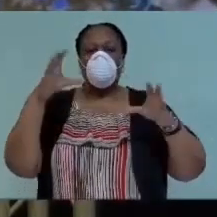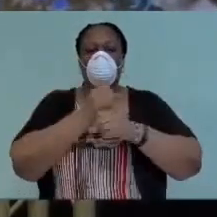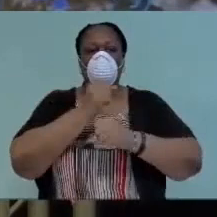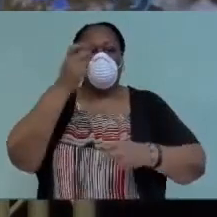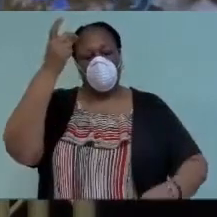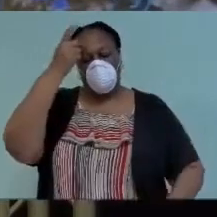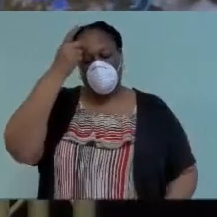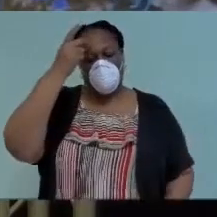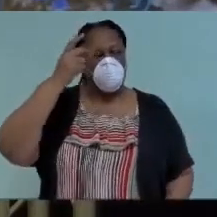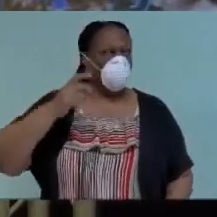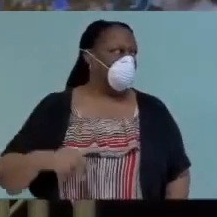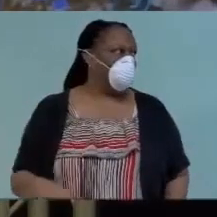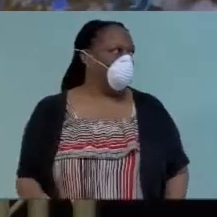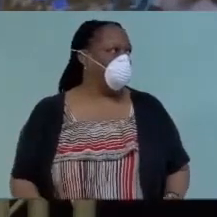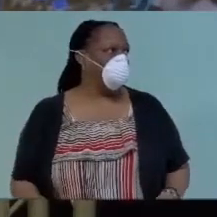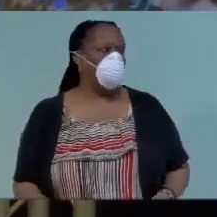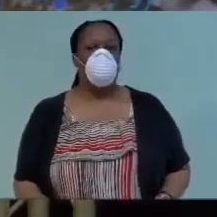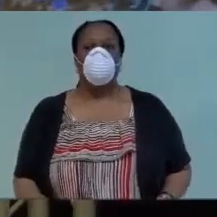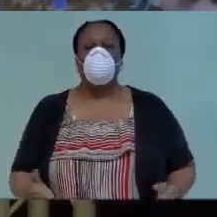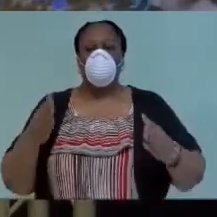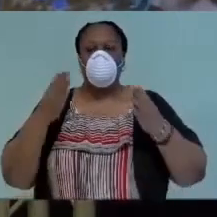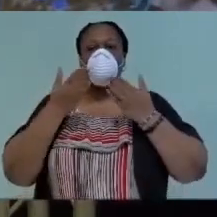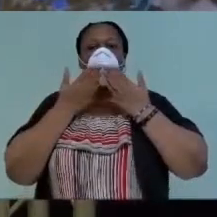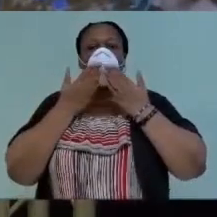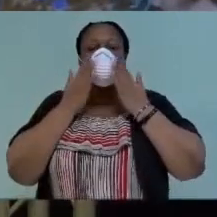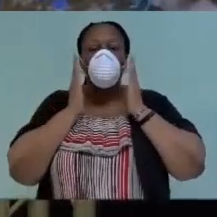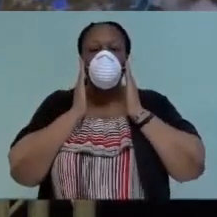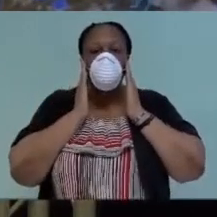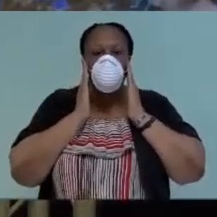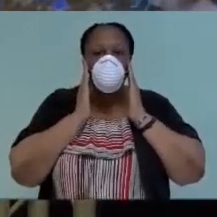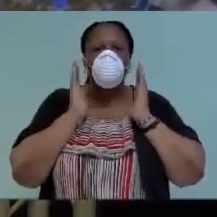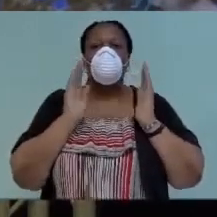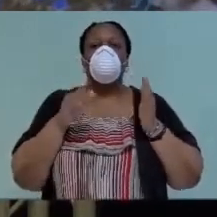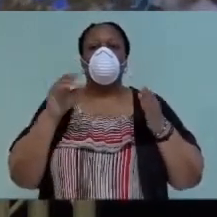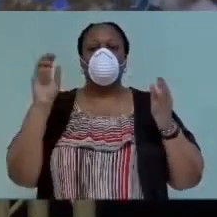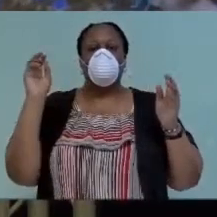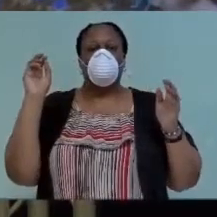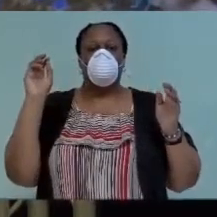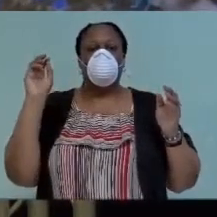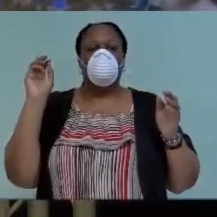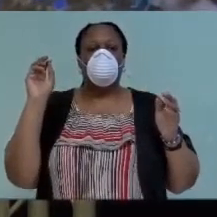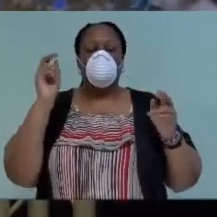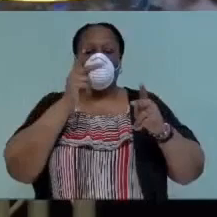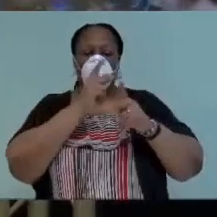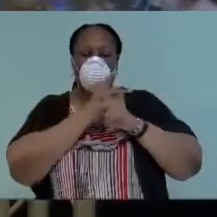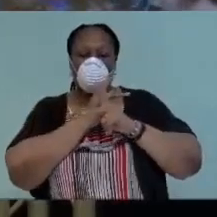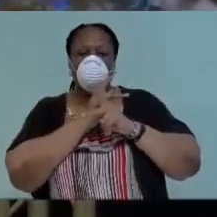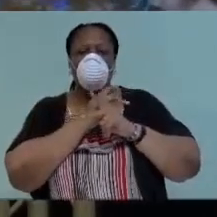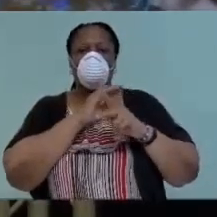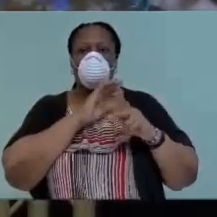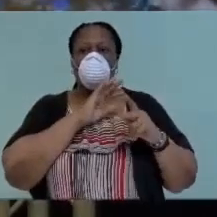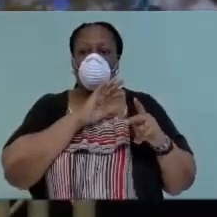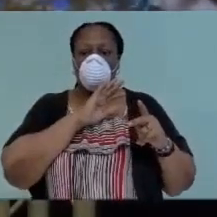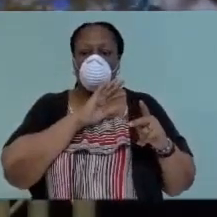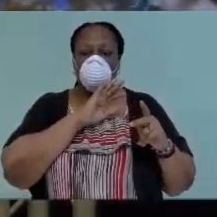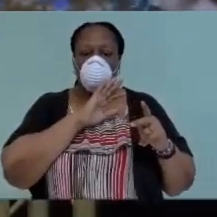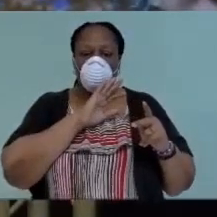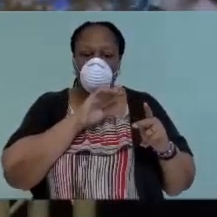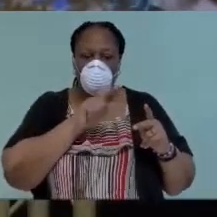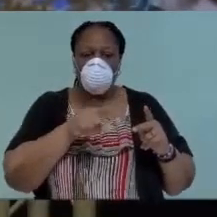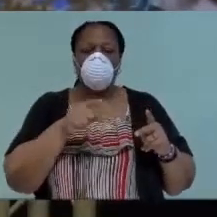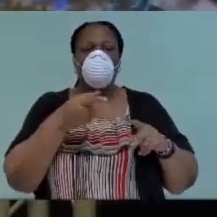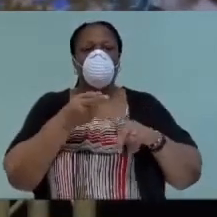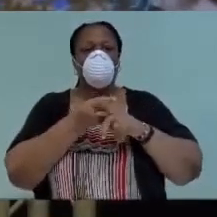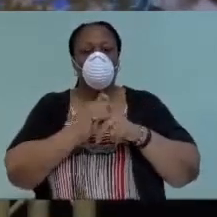preventive actions. A cloth face covering is not intended to protect the wearer, but it may prevent the spread of virus from